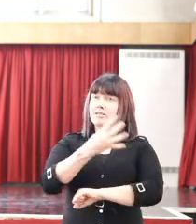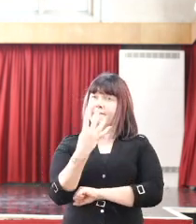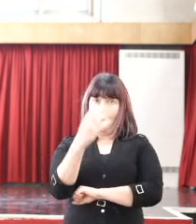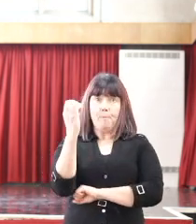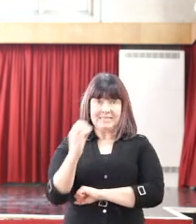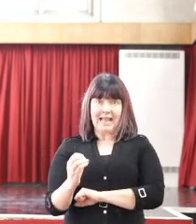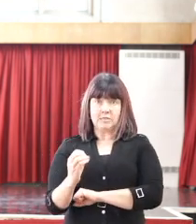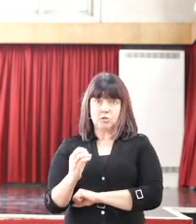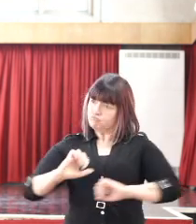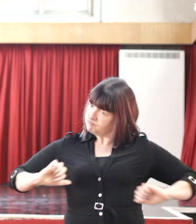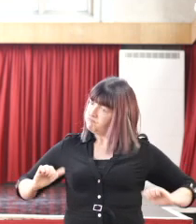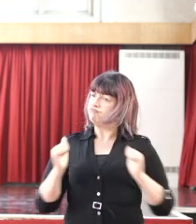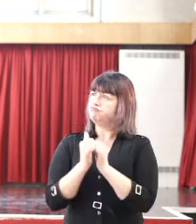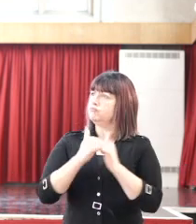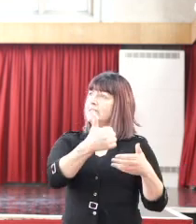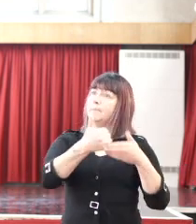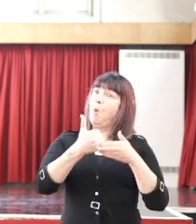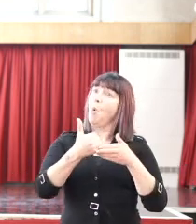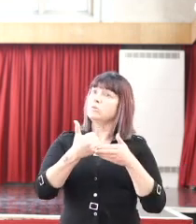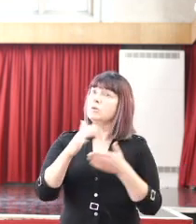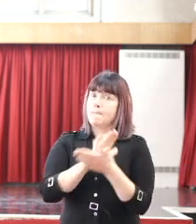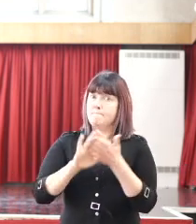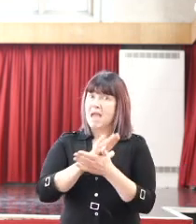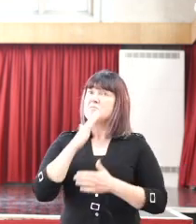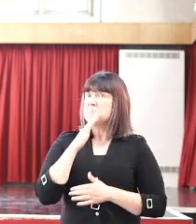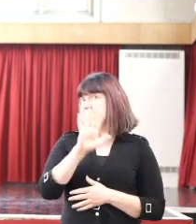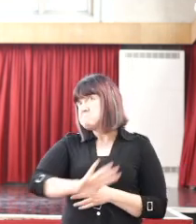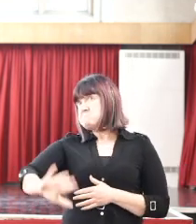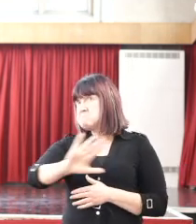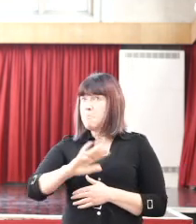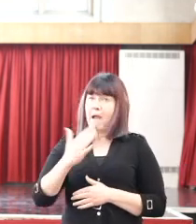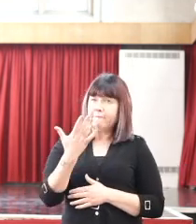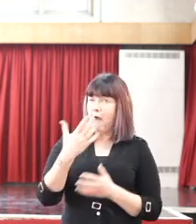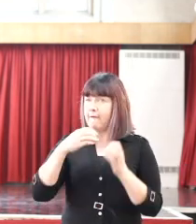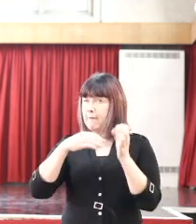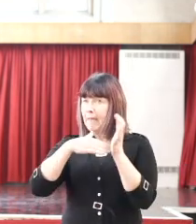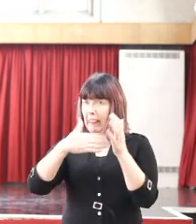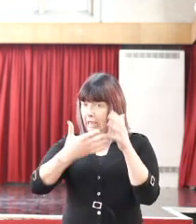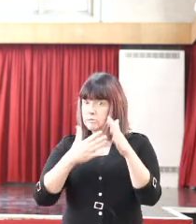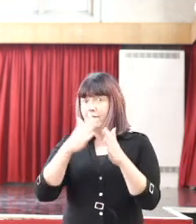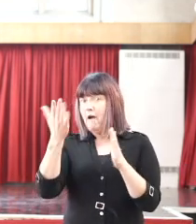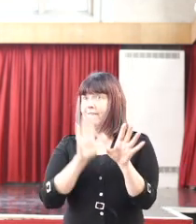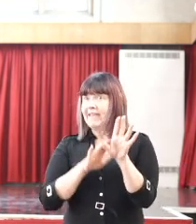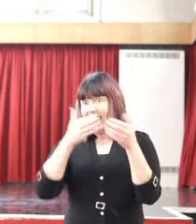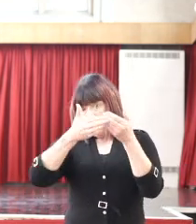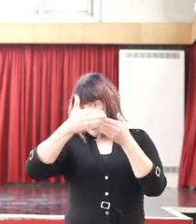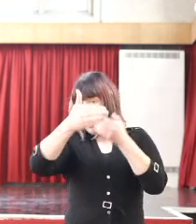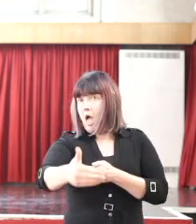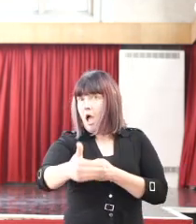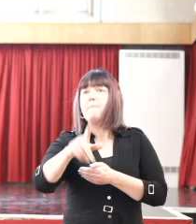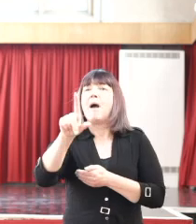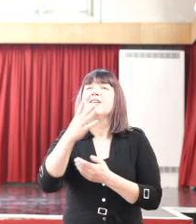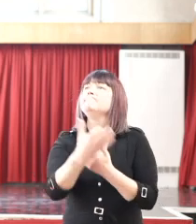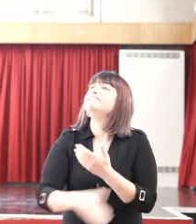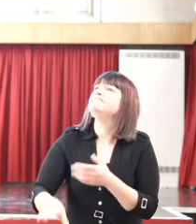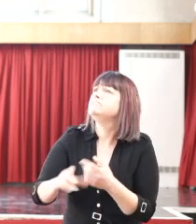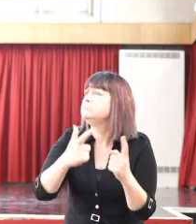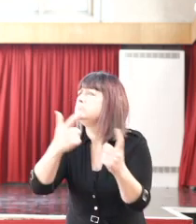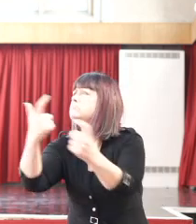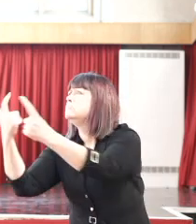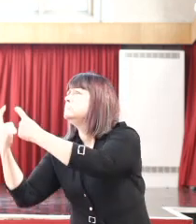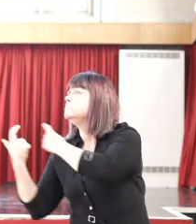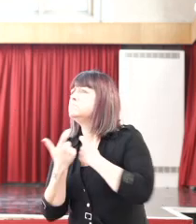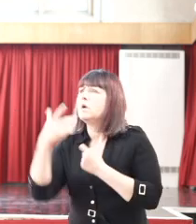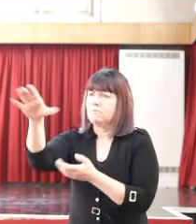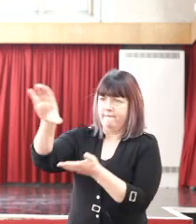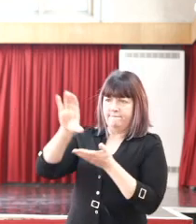us roughly 5 million over 5 years to do these projects. To help support that, we also draw in additional funding, and we've drawn in funding to support